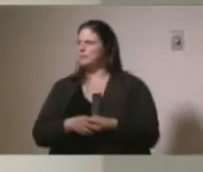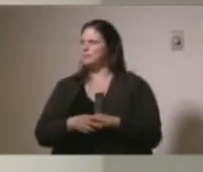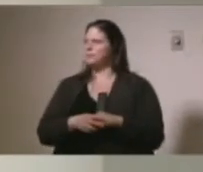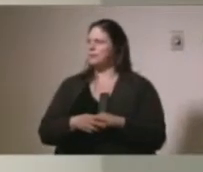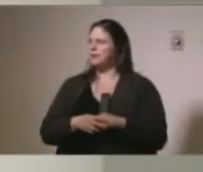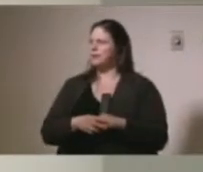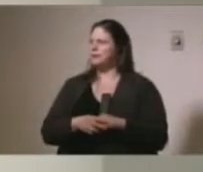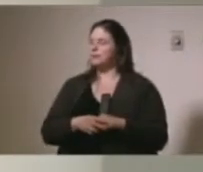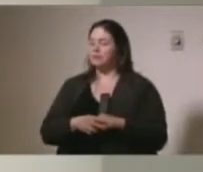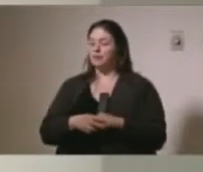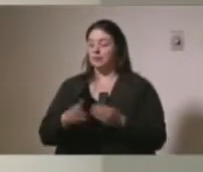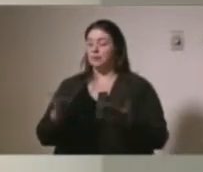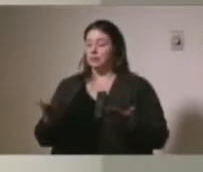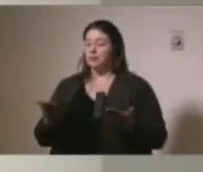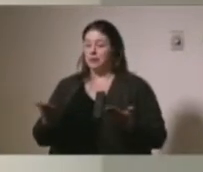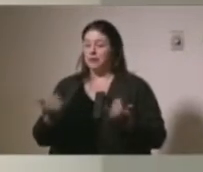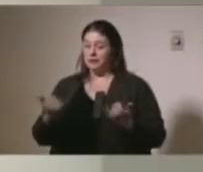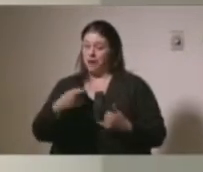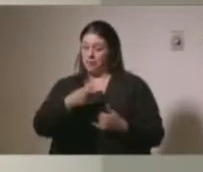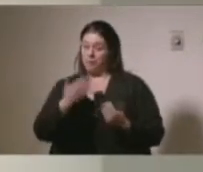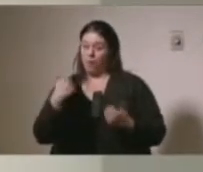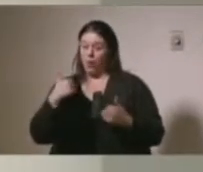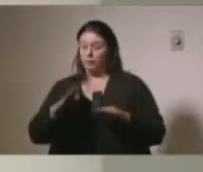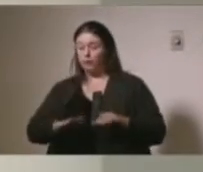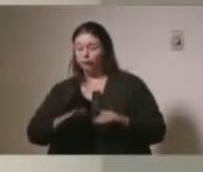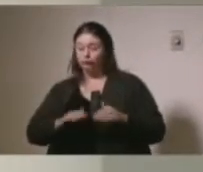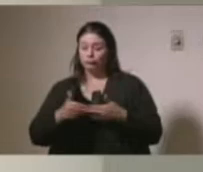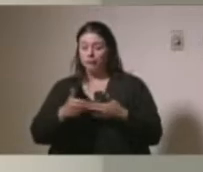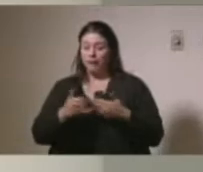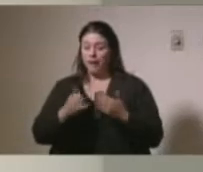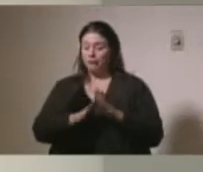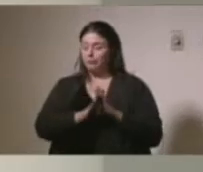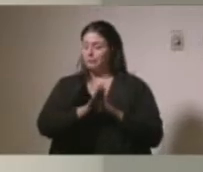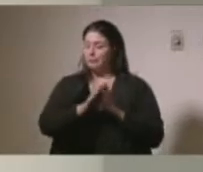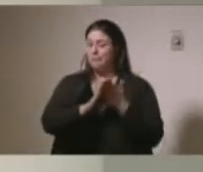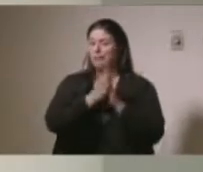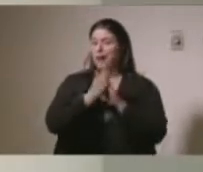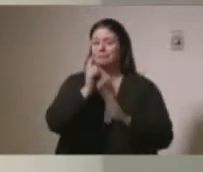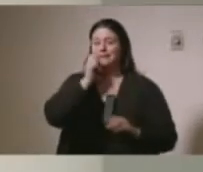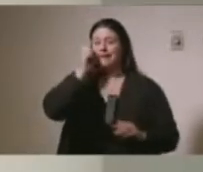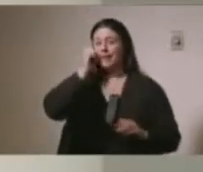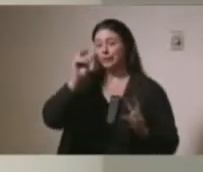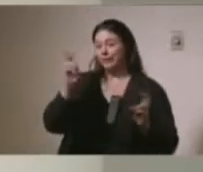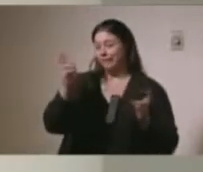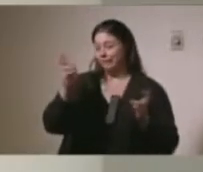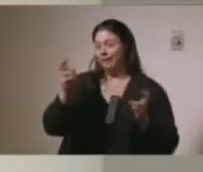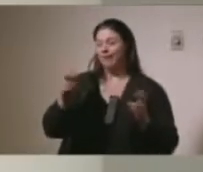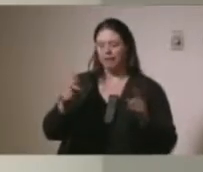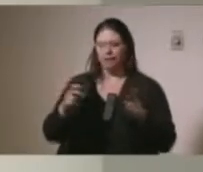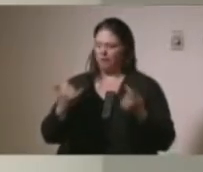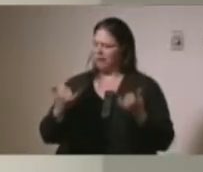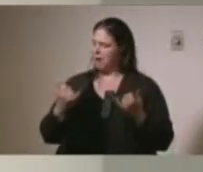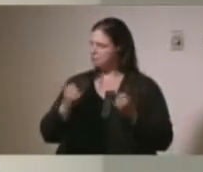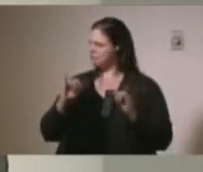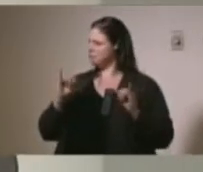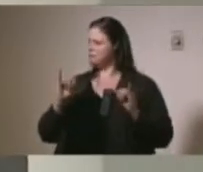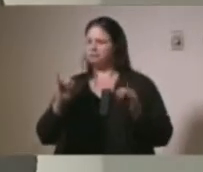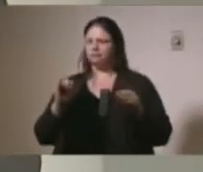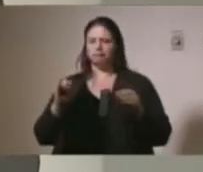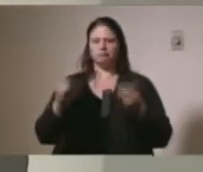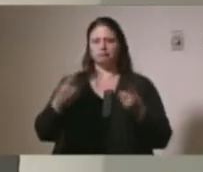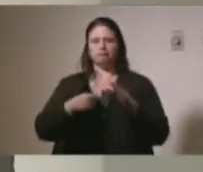child has now grown into a teenager and needs, is sort of finding its own way in life.